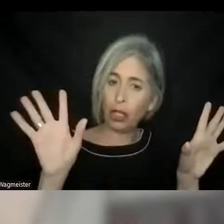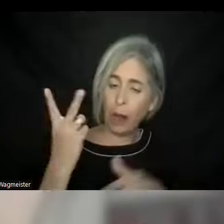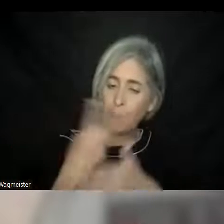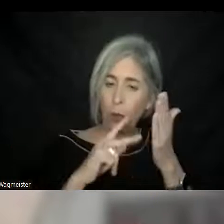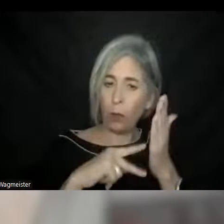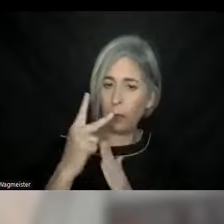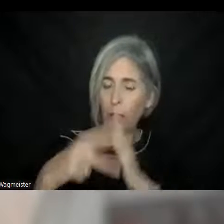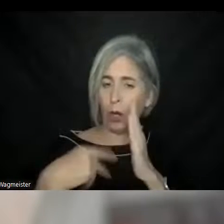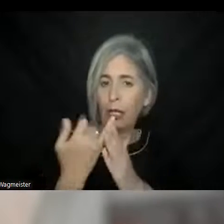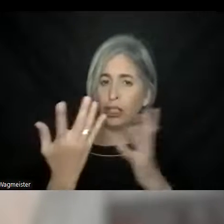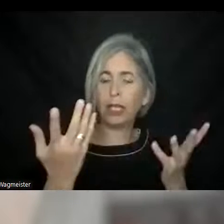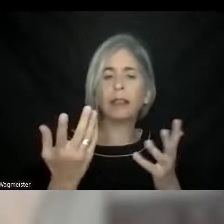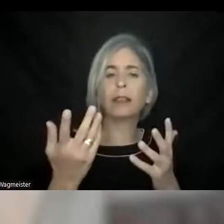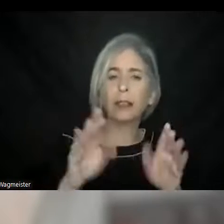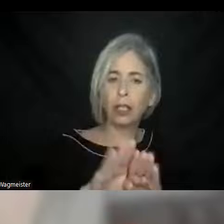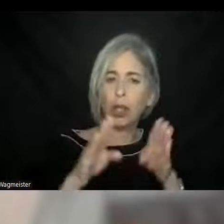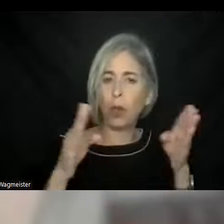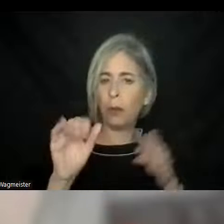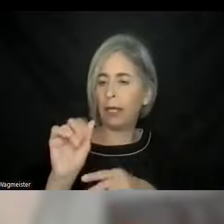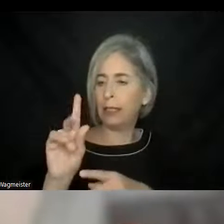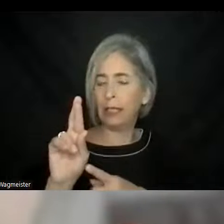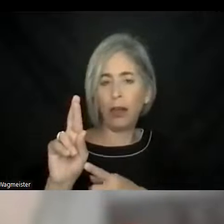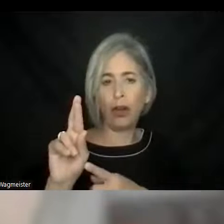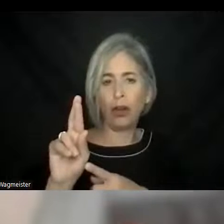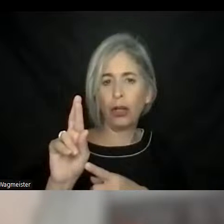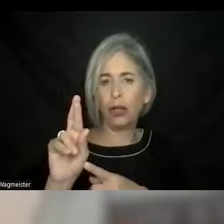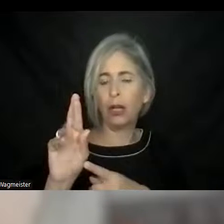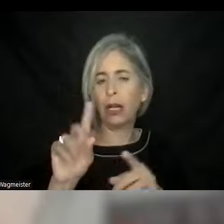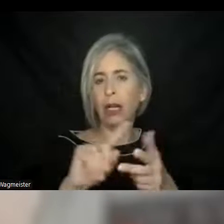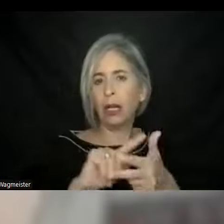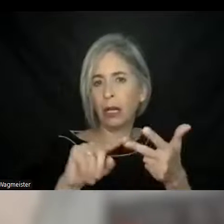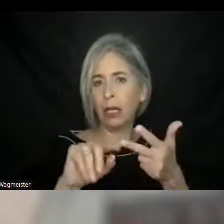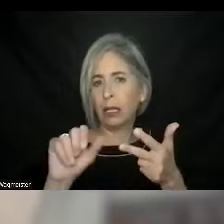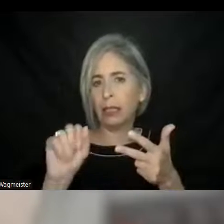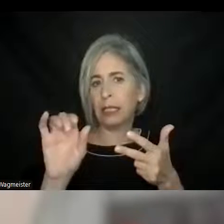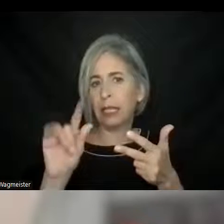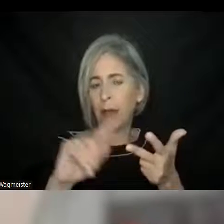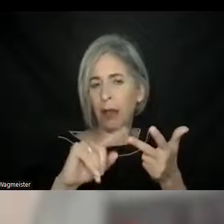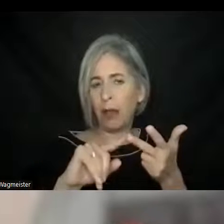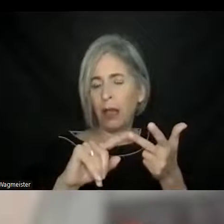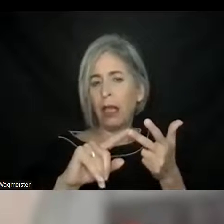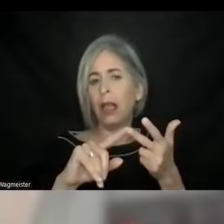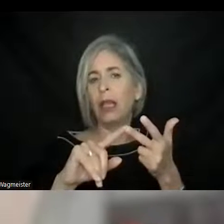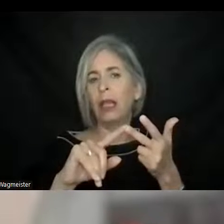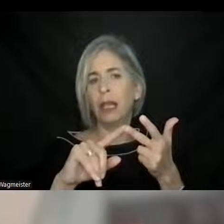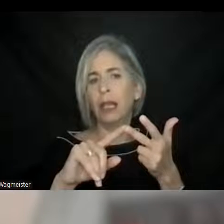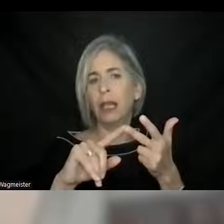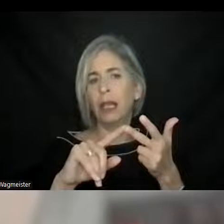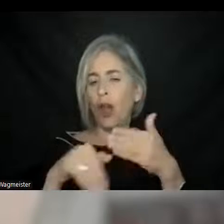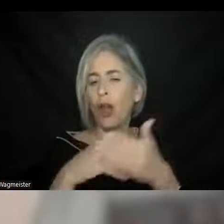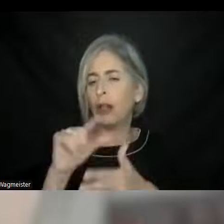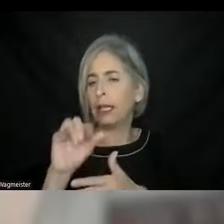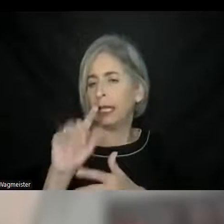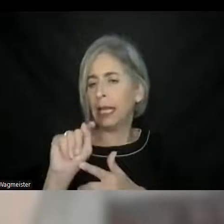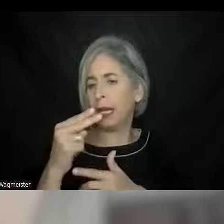projects, the data schema itself, the OpenACR data schema, and the editor, both are in GitHub. They're open